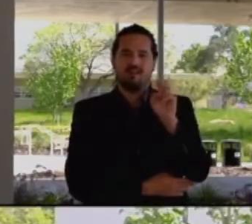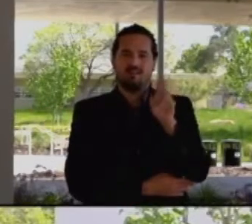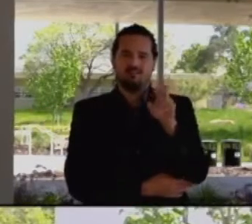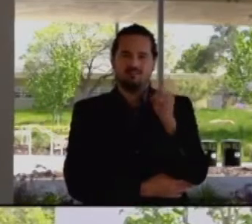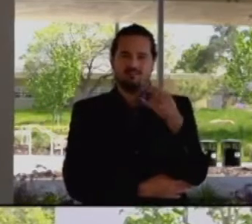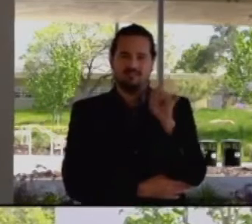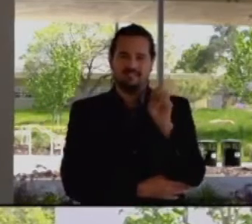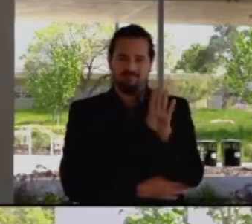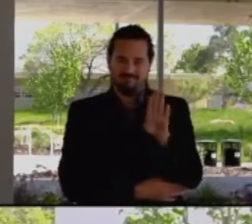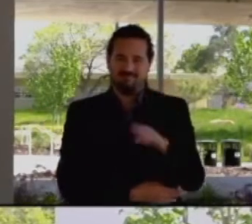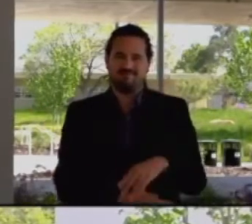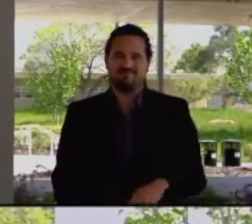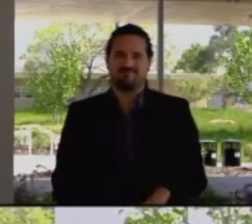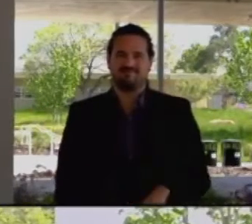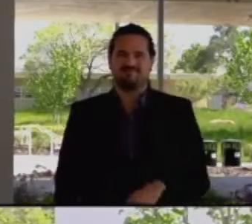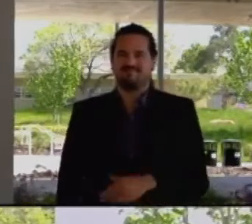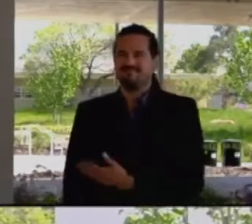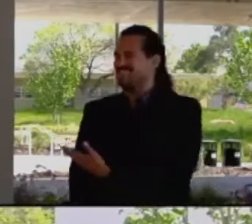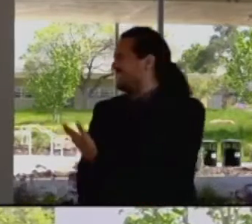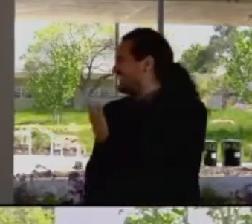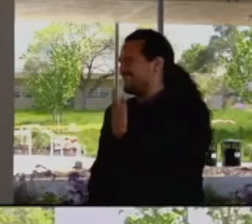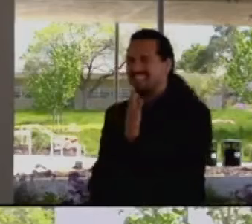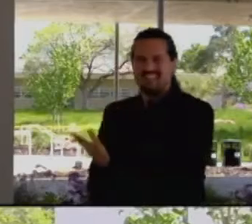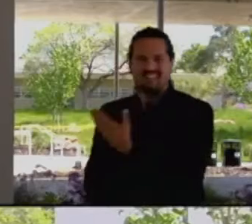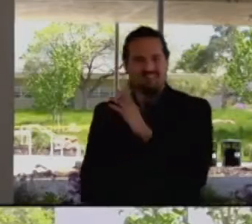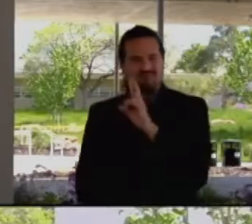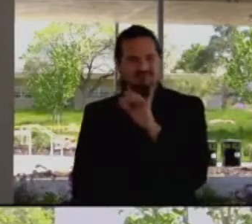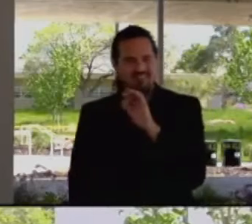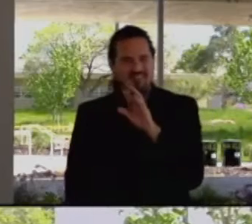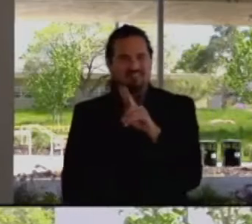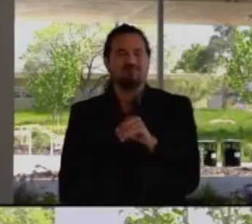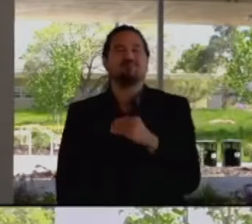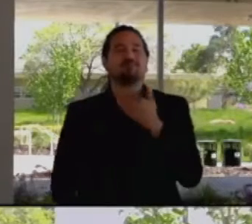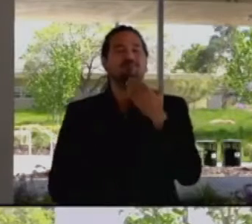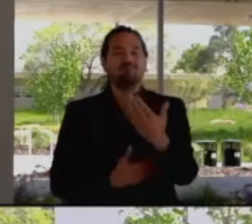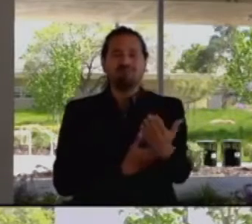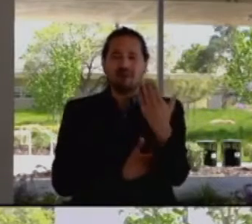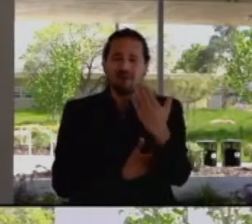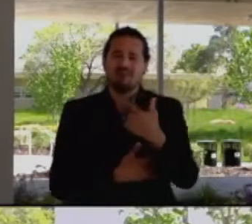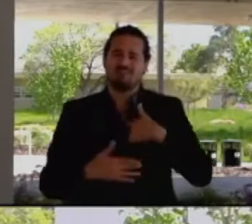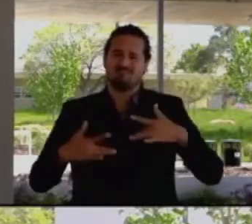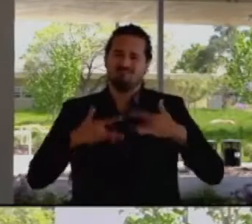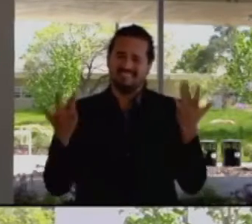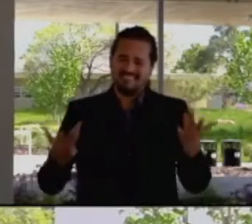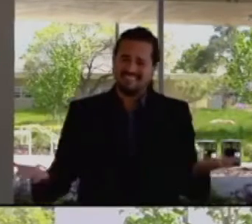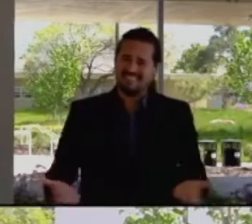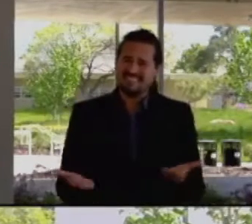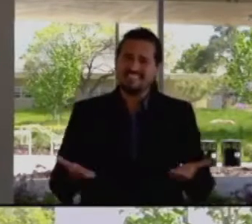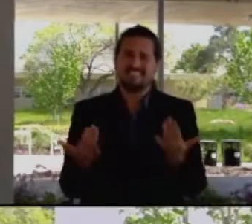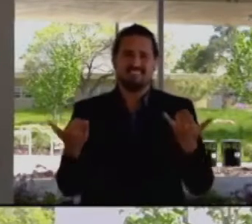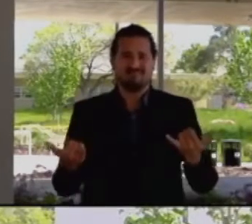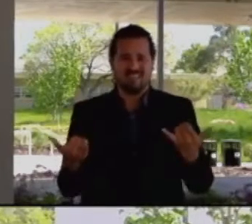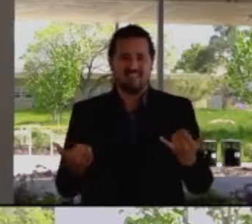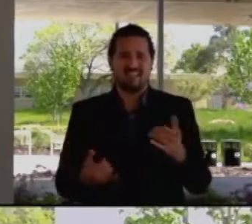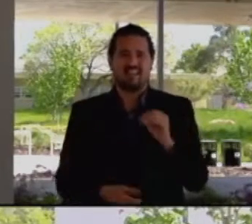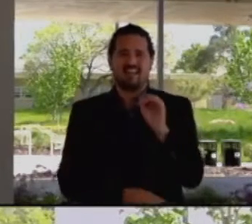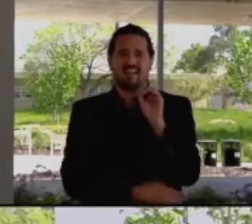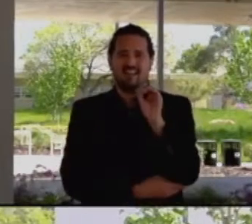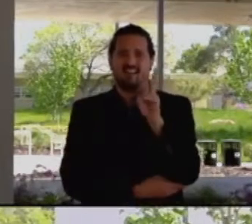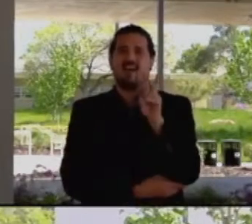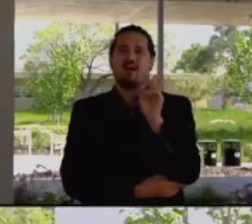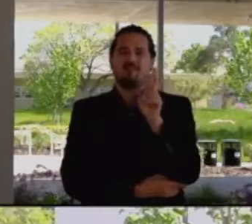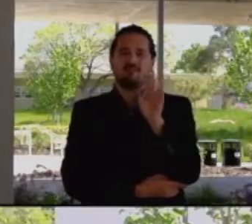Thank you, Ricardo, and welcome everyone. We're really happy to be here at Oberfeld High School. The